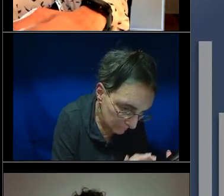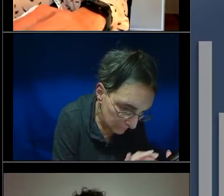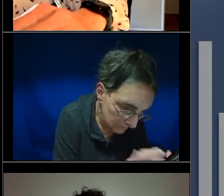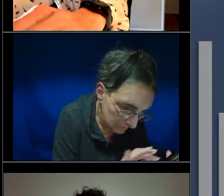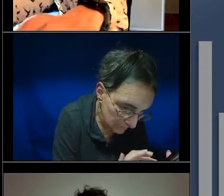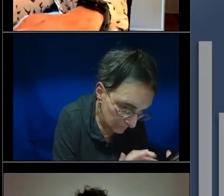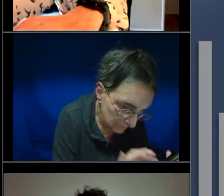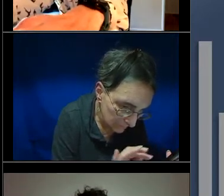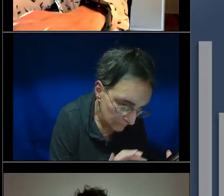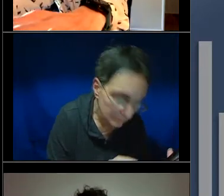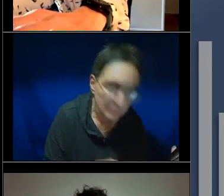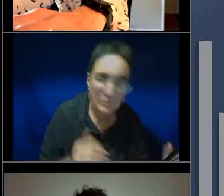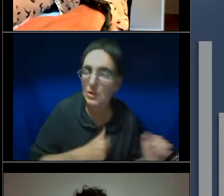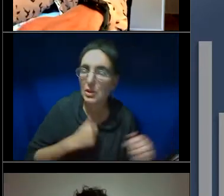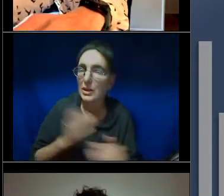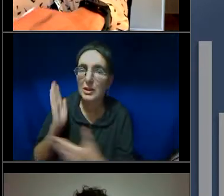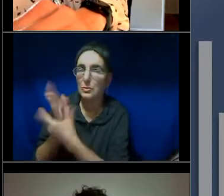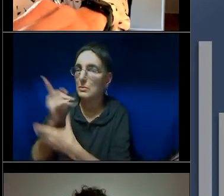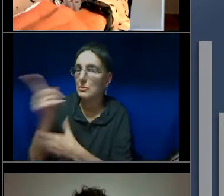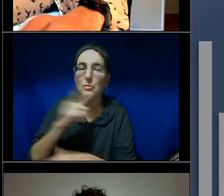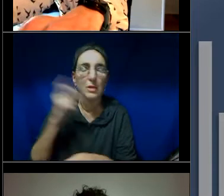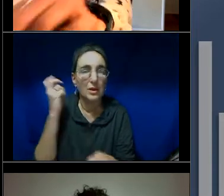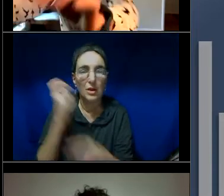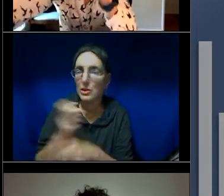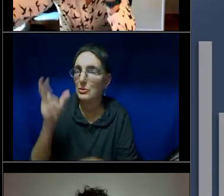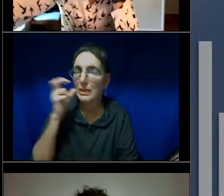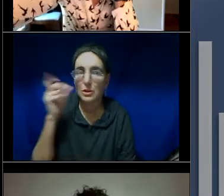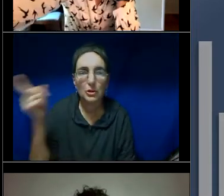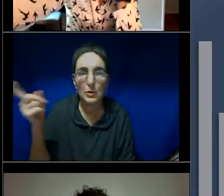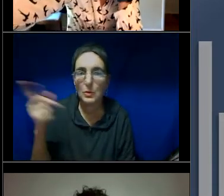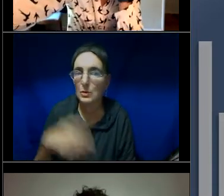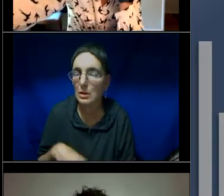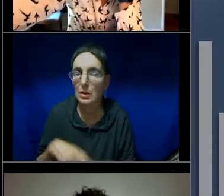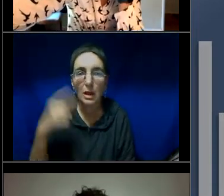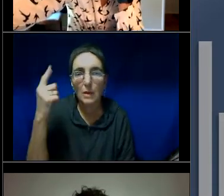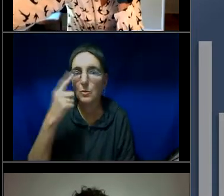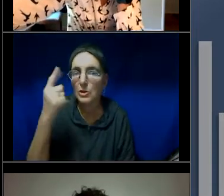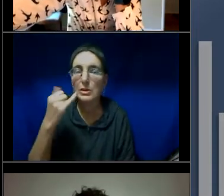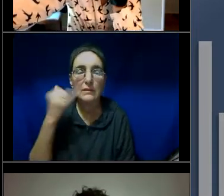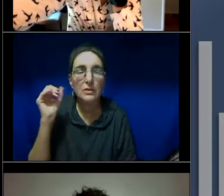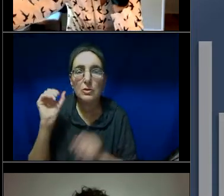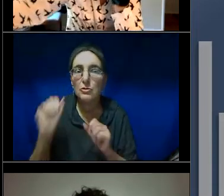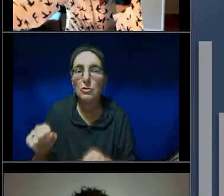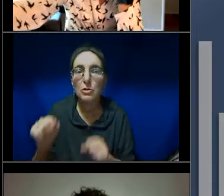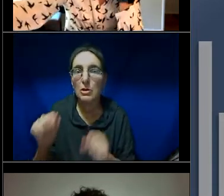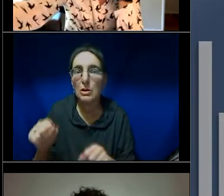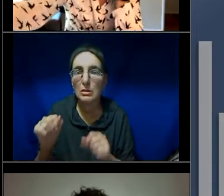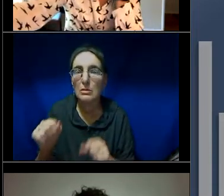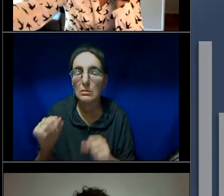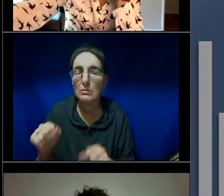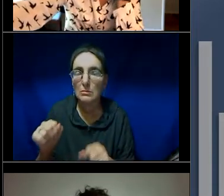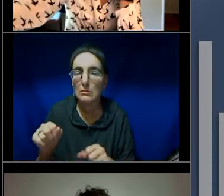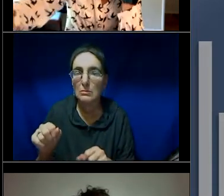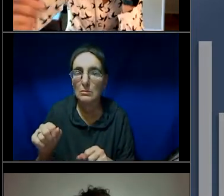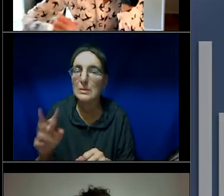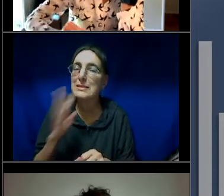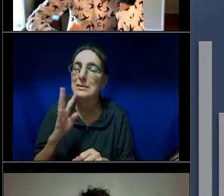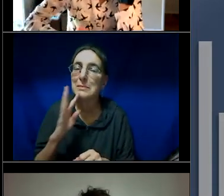I'm sorry to interrupt you. It's very, very hard to hear you. I'm wondering if you might be able to speak a little